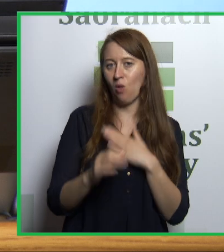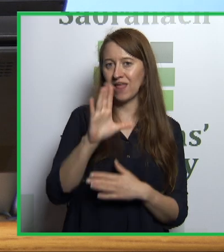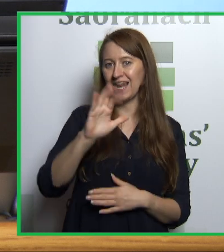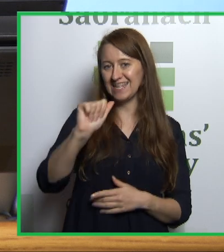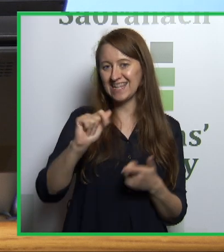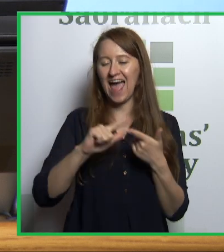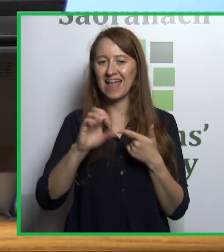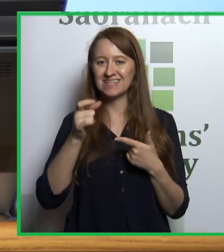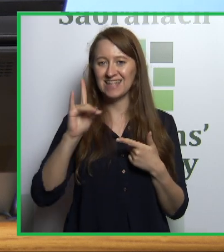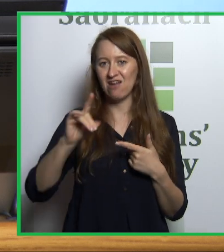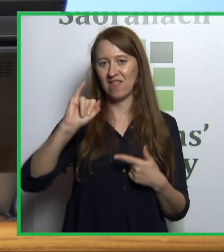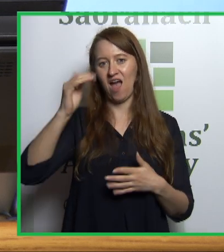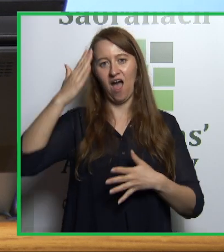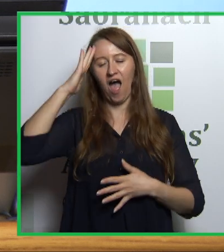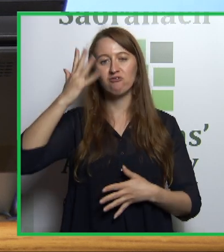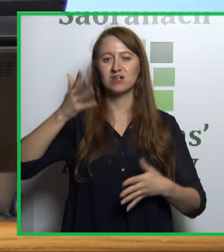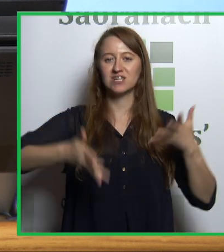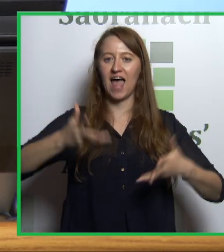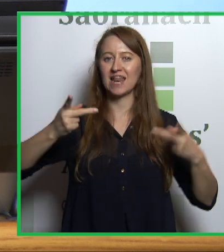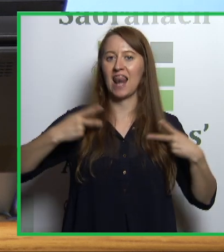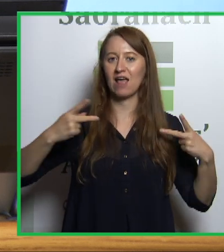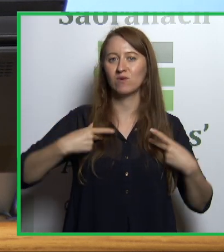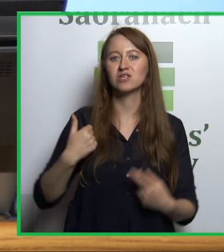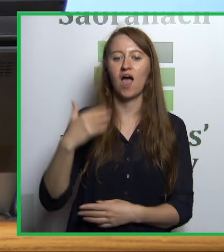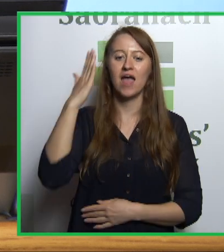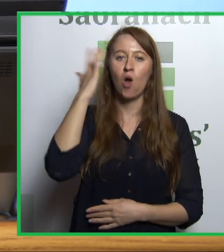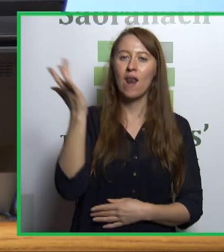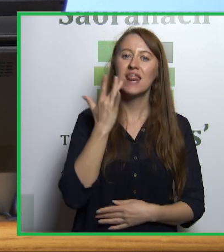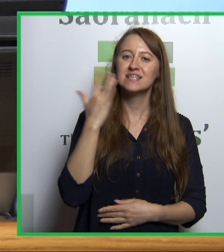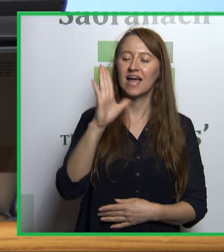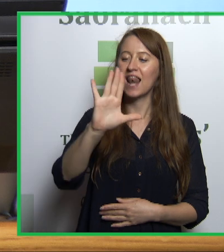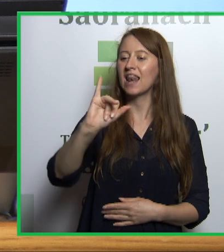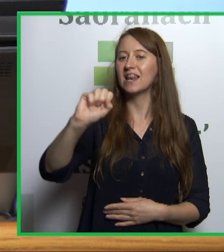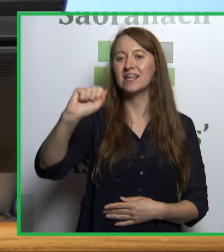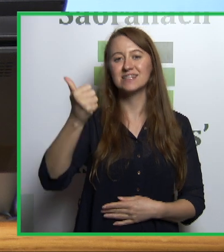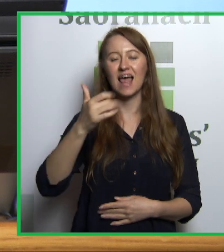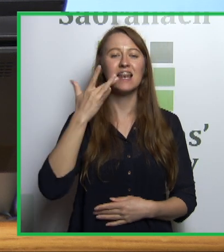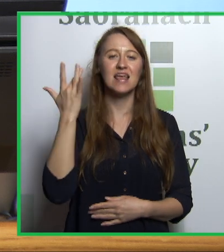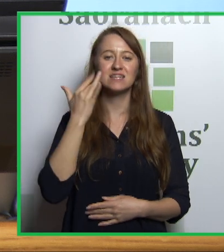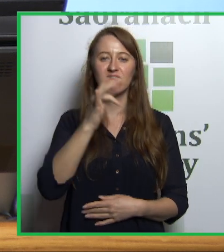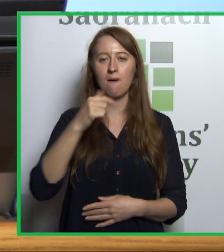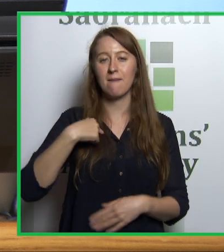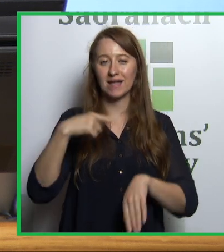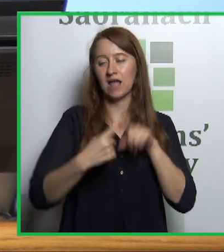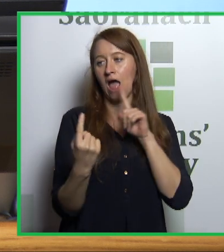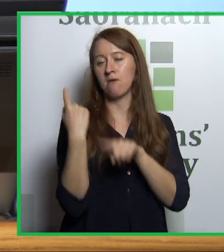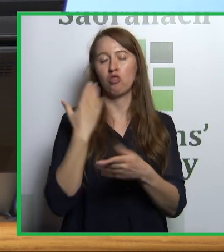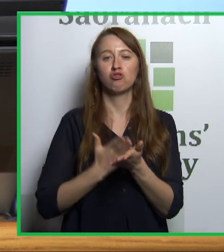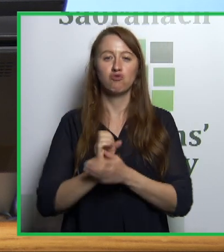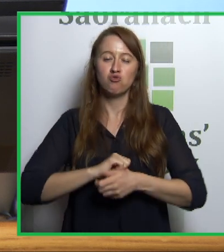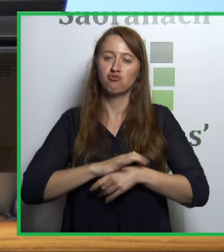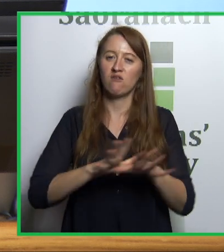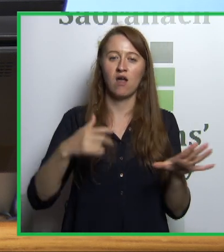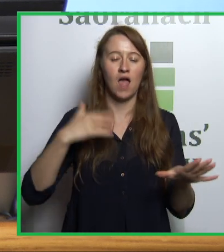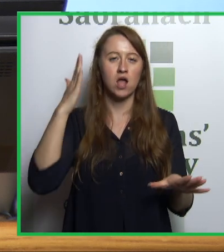Sign Languagers. I know Lisa from my time through COVID and HSE, and it's a relentless role